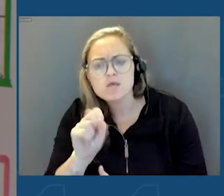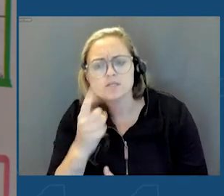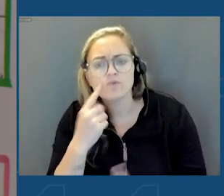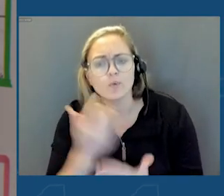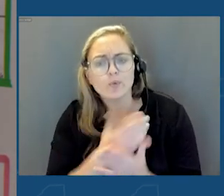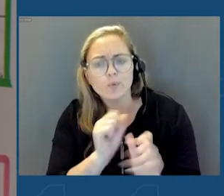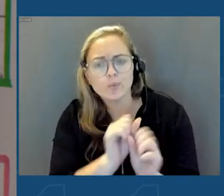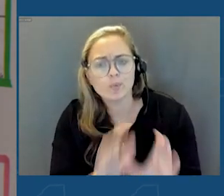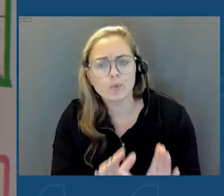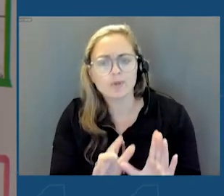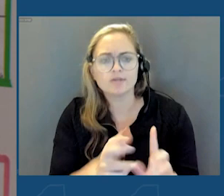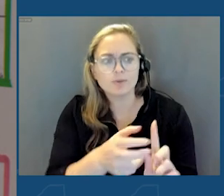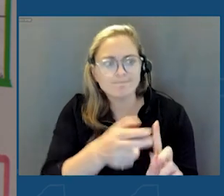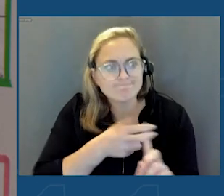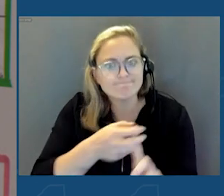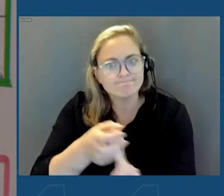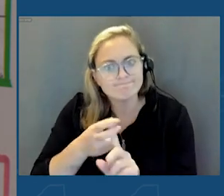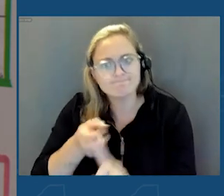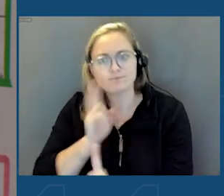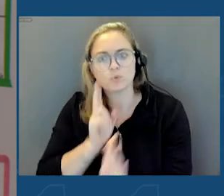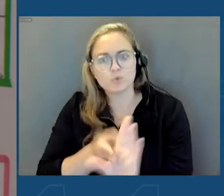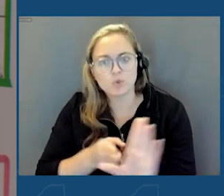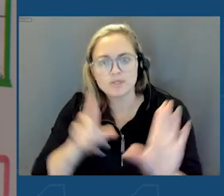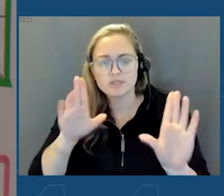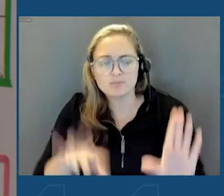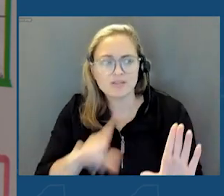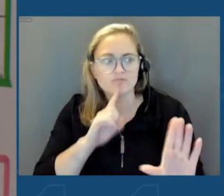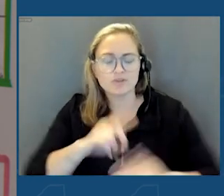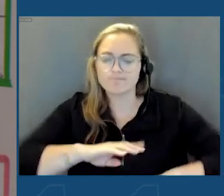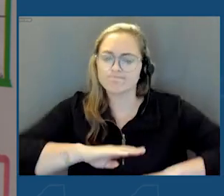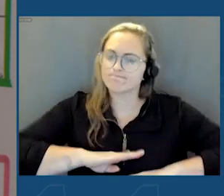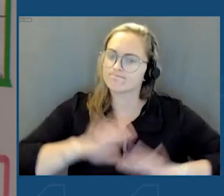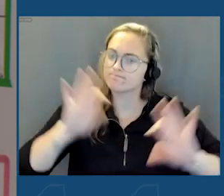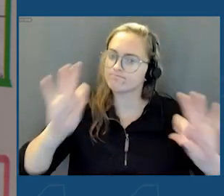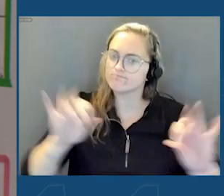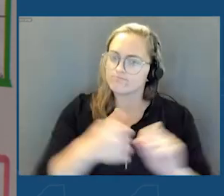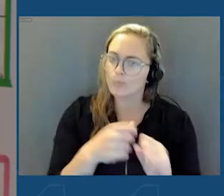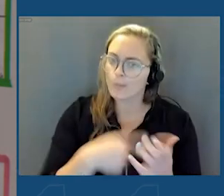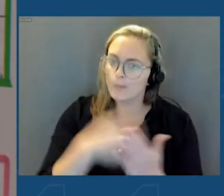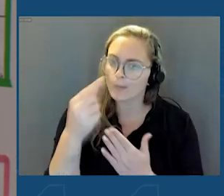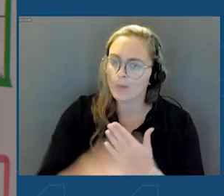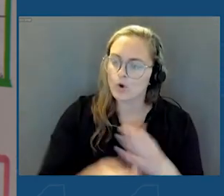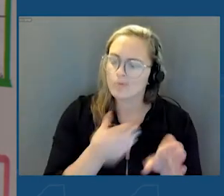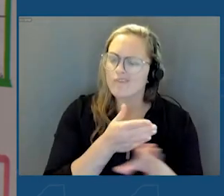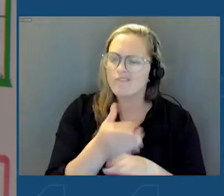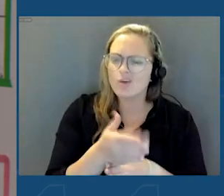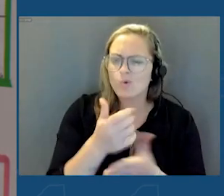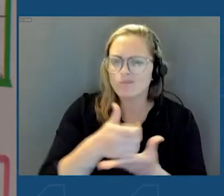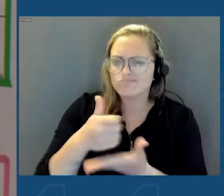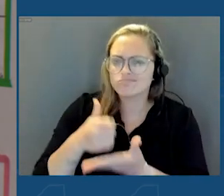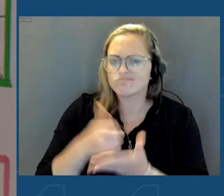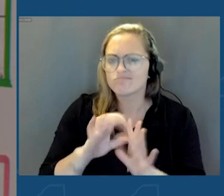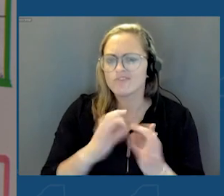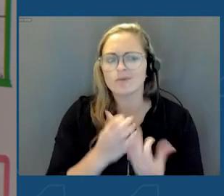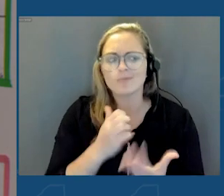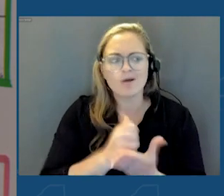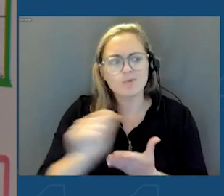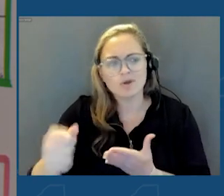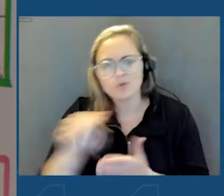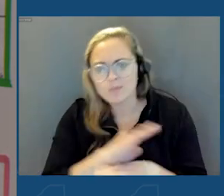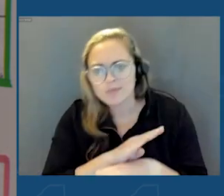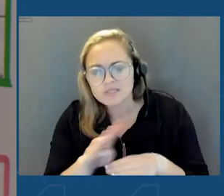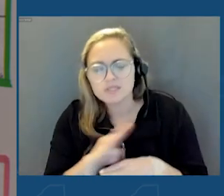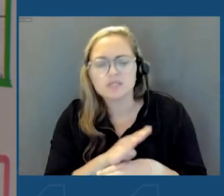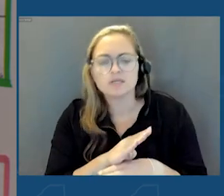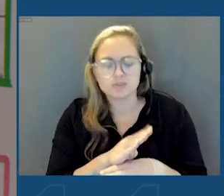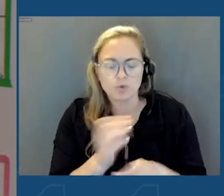people into this incredibly satisfying, incredible field where we're just helping families, helping businesses. So we want to make